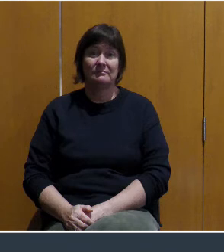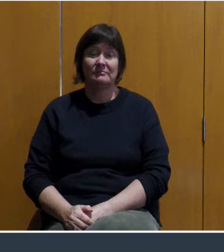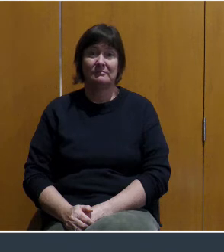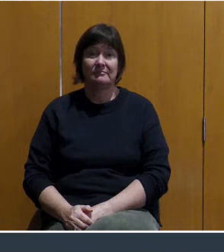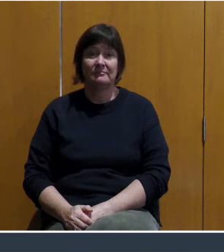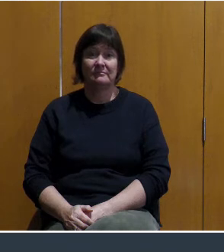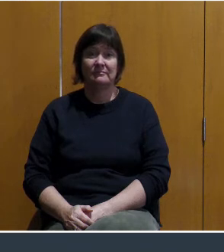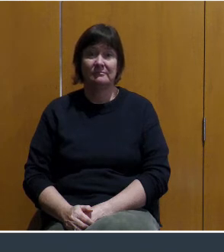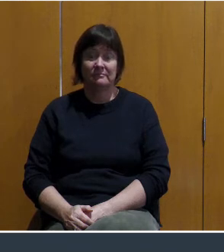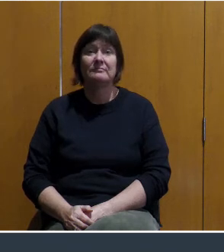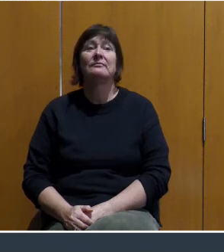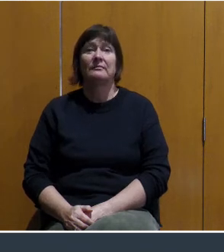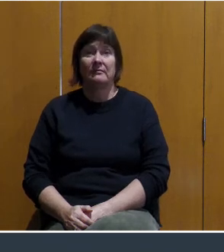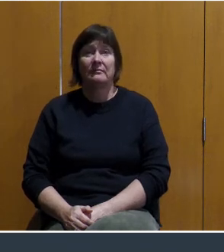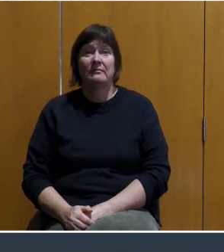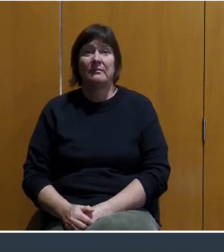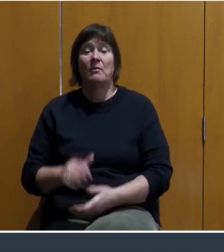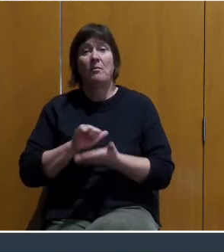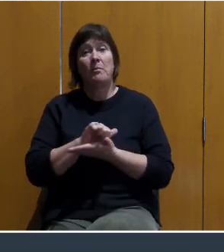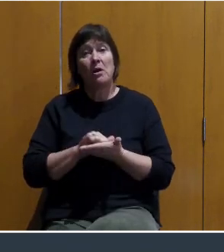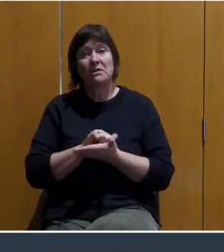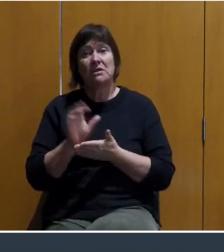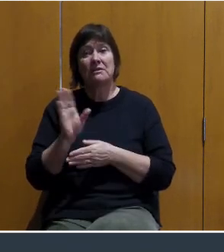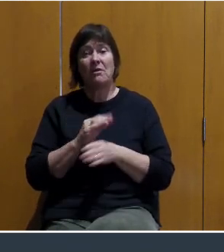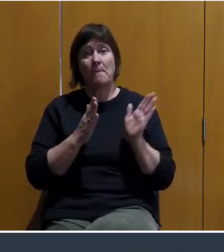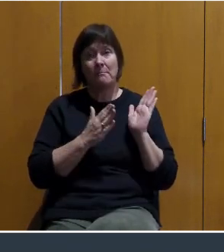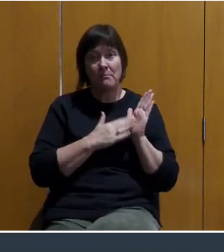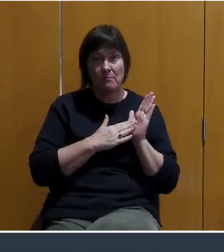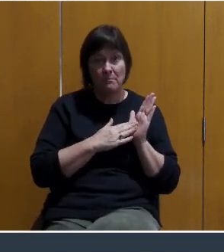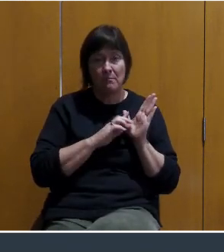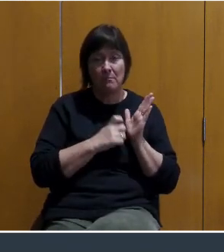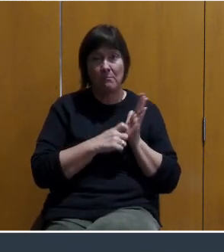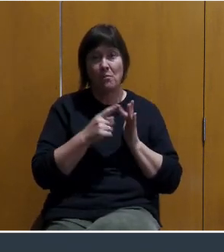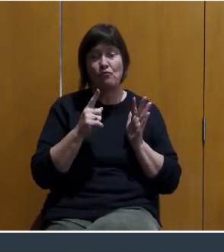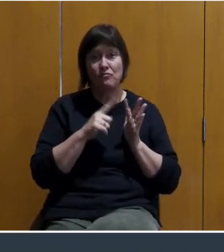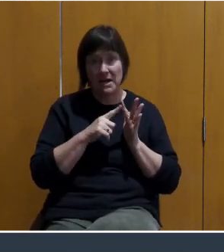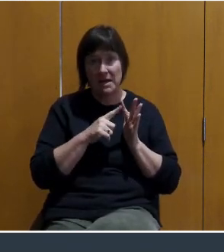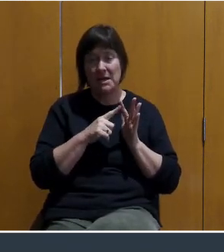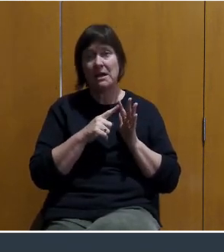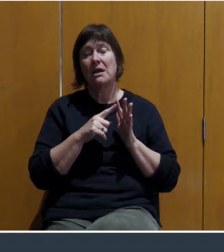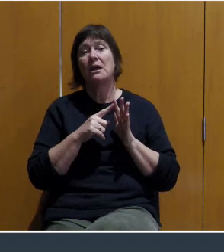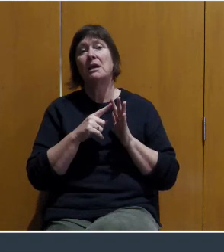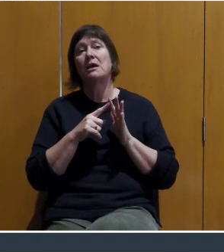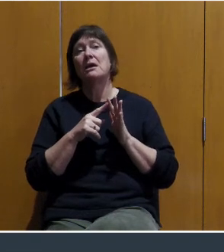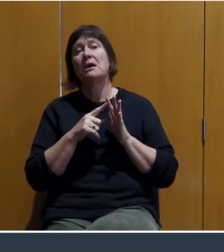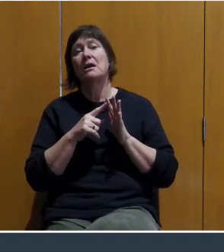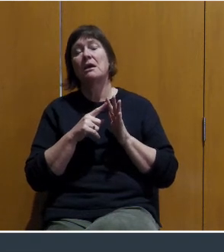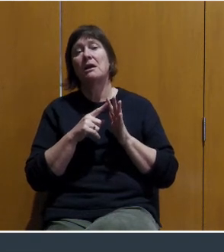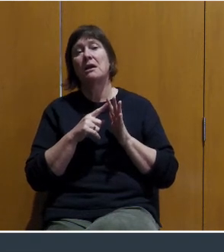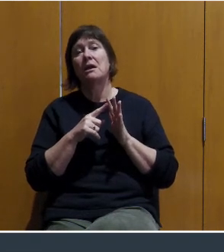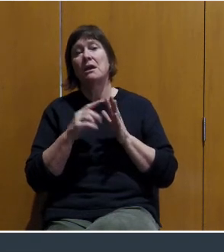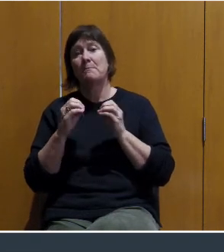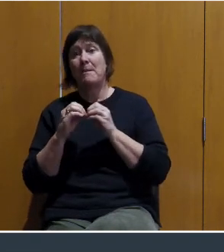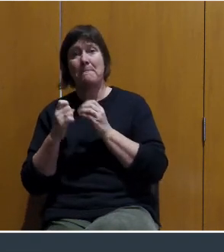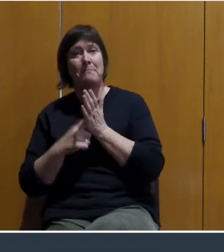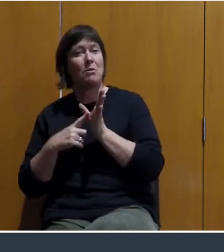So yes, as I noted, we do have apologies from Marie Barbarich, and we don't appear to have